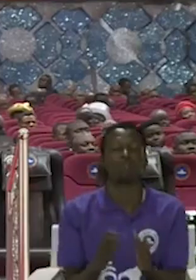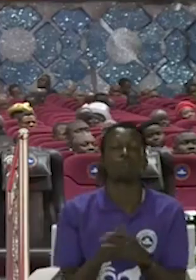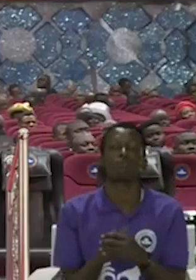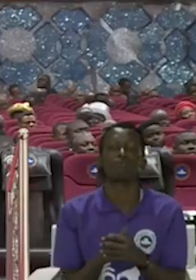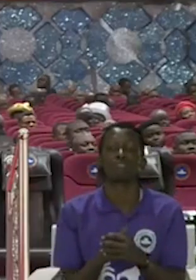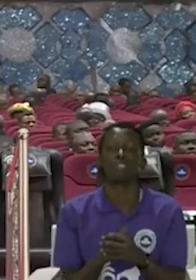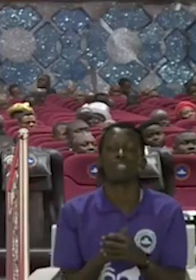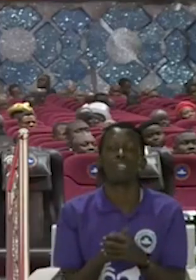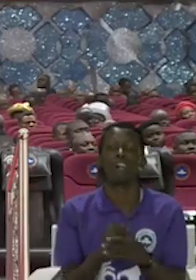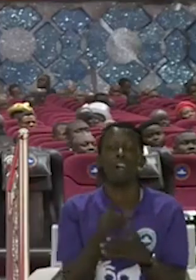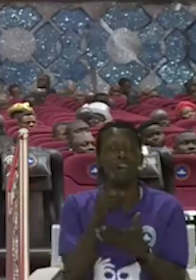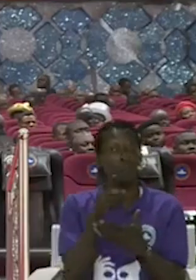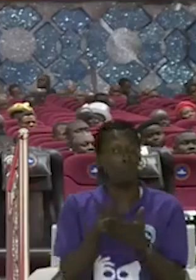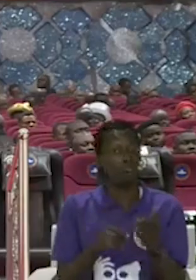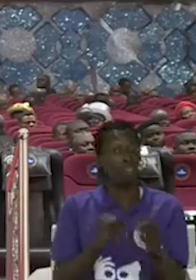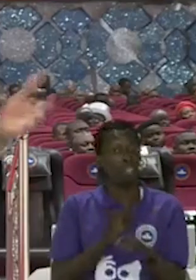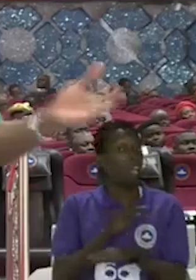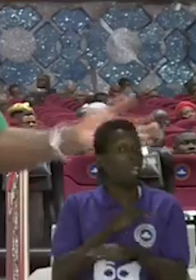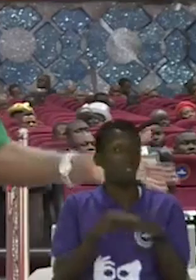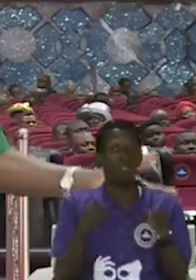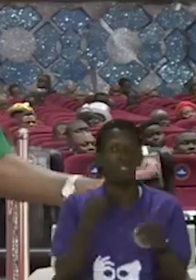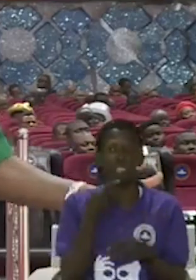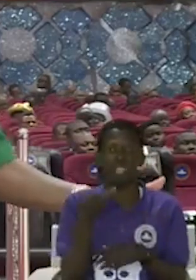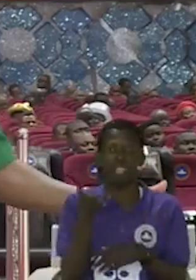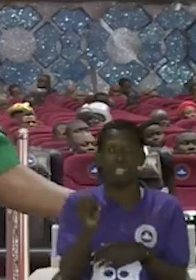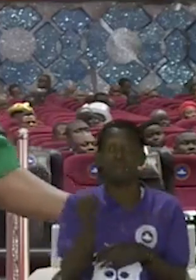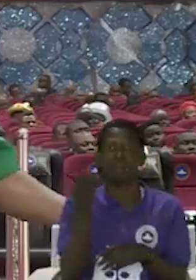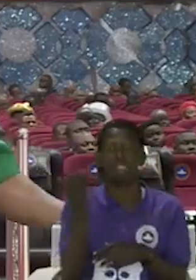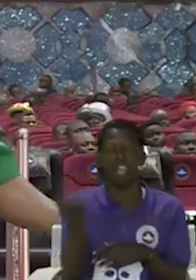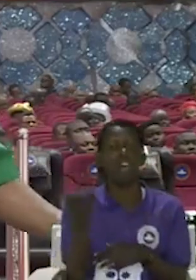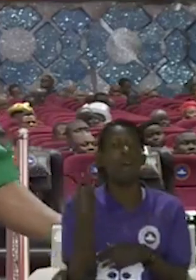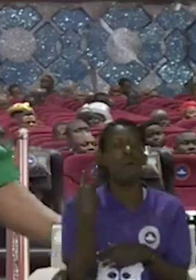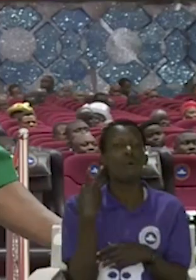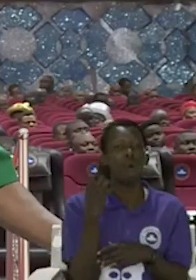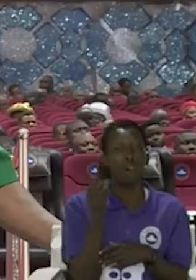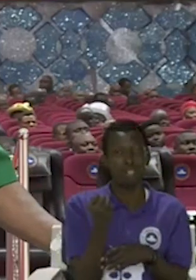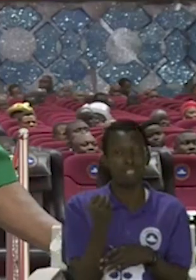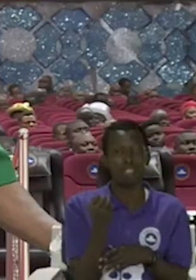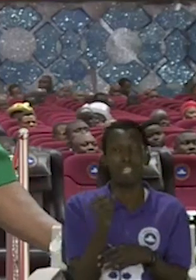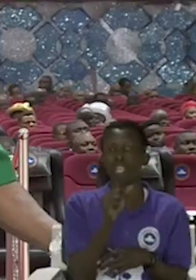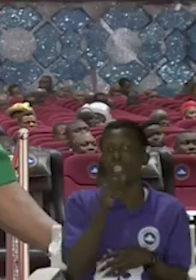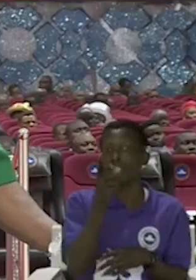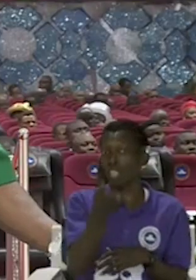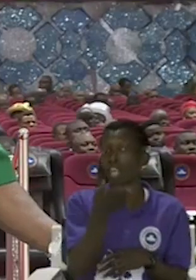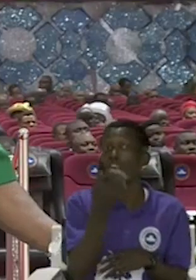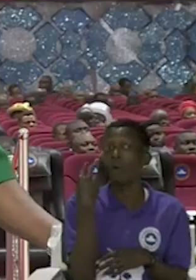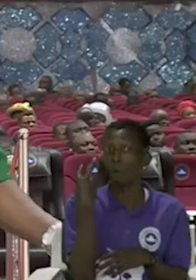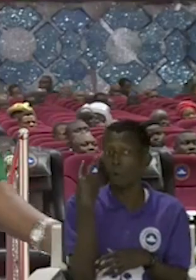What I didn't tell them then was there was a woman,